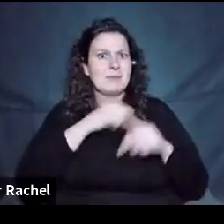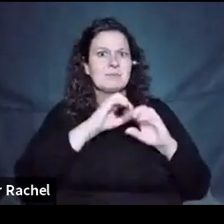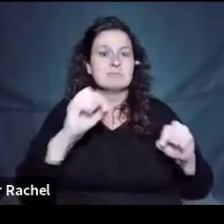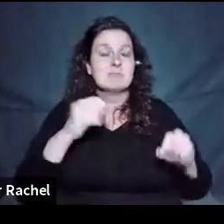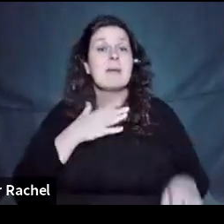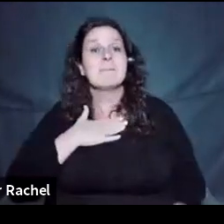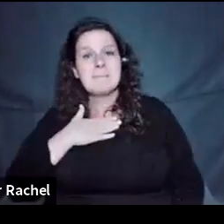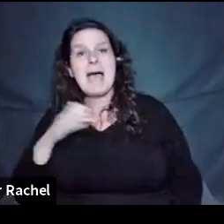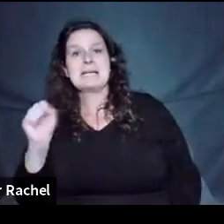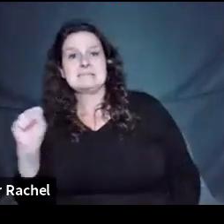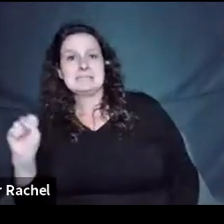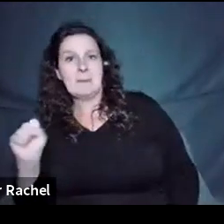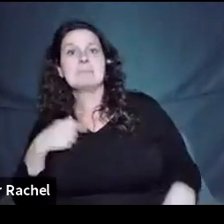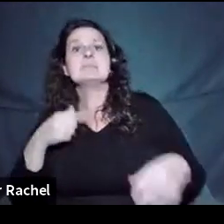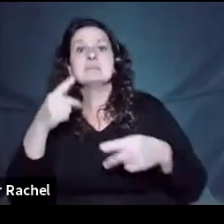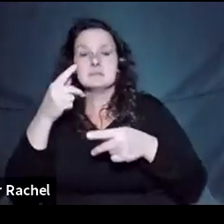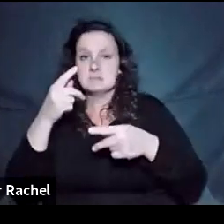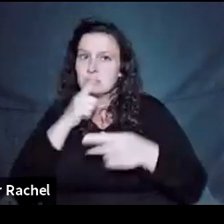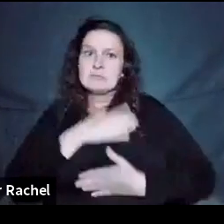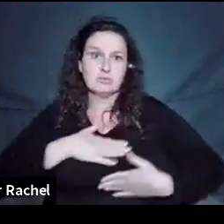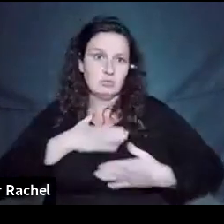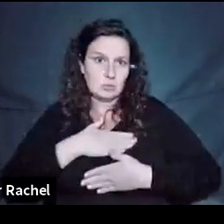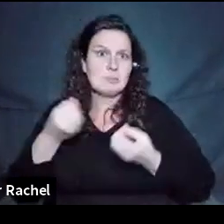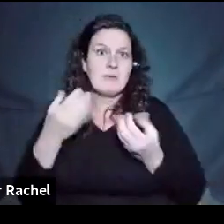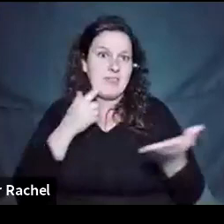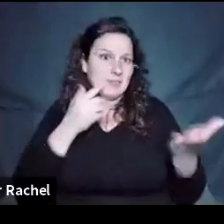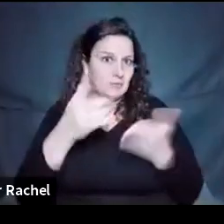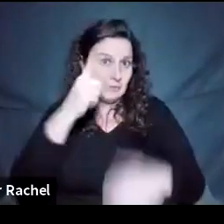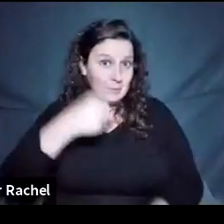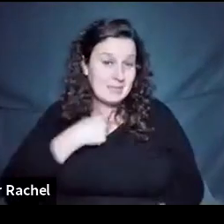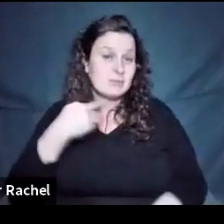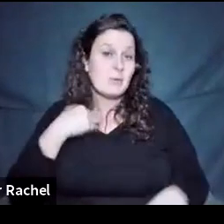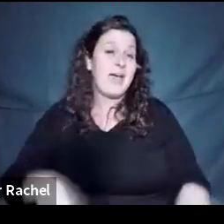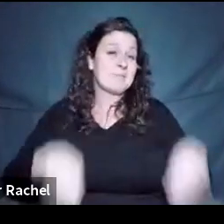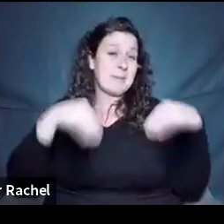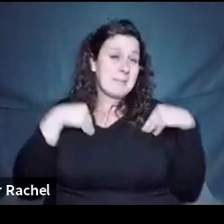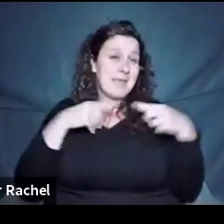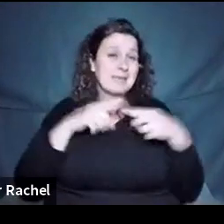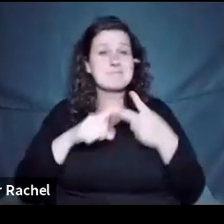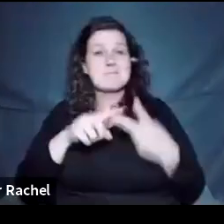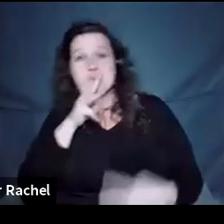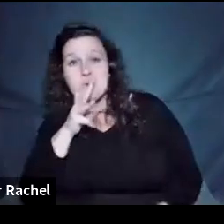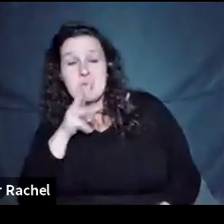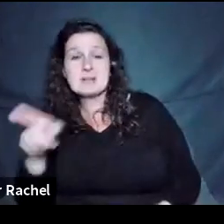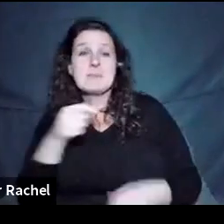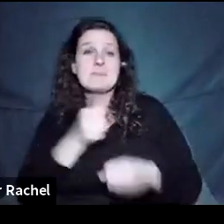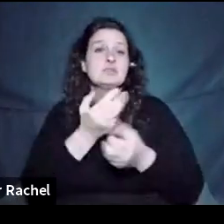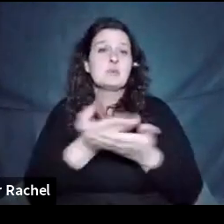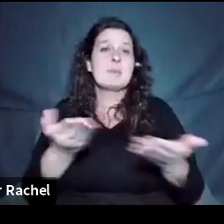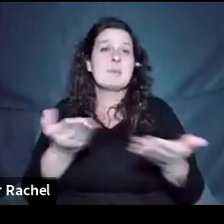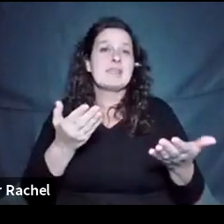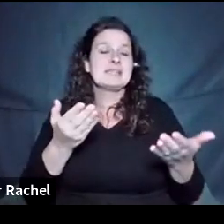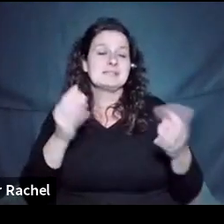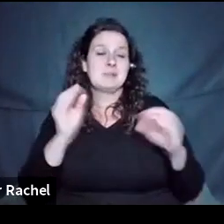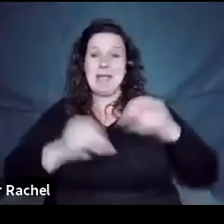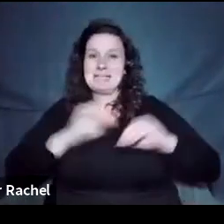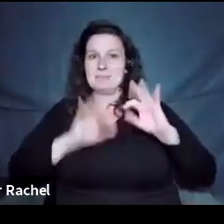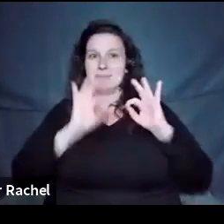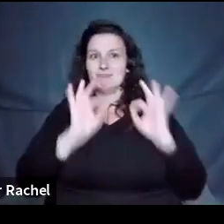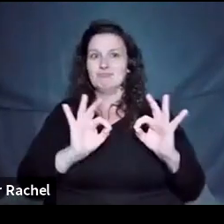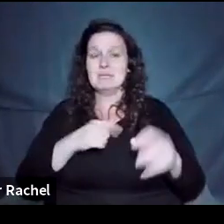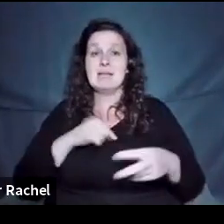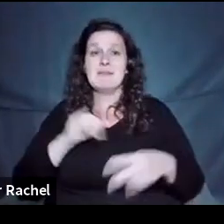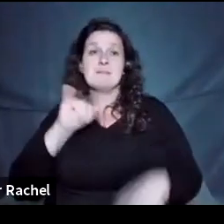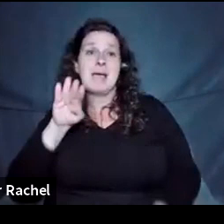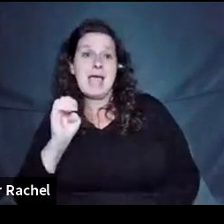to me. And he knows that I've got my blanket and I've got my water, and he makes sure that my things are packed up just right. And he's got my ice